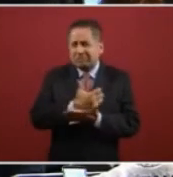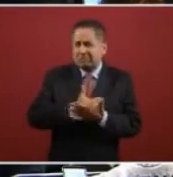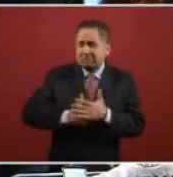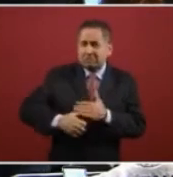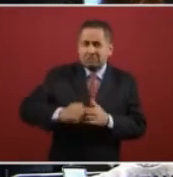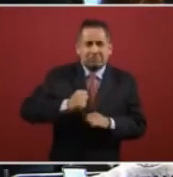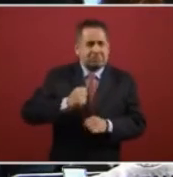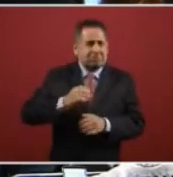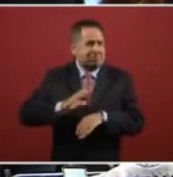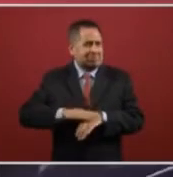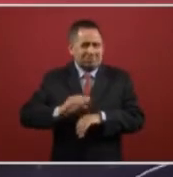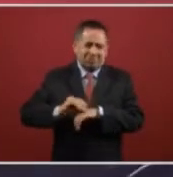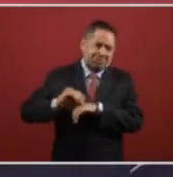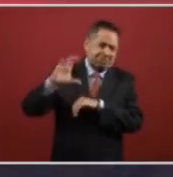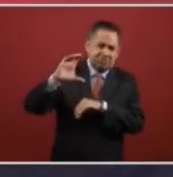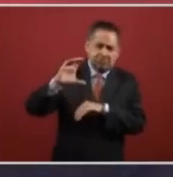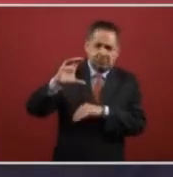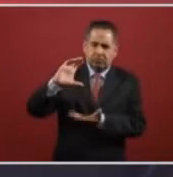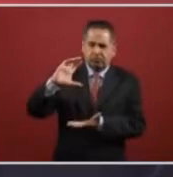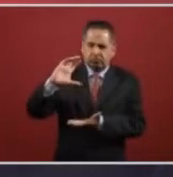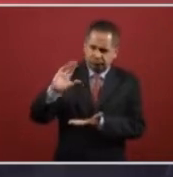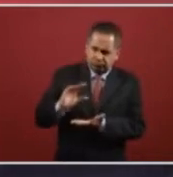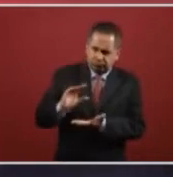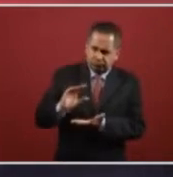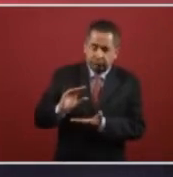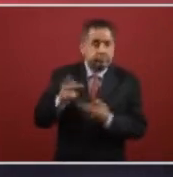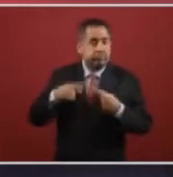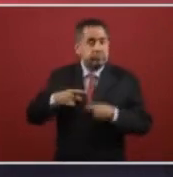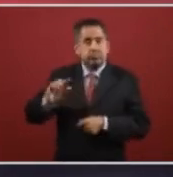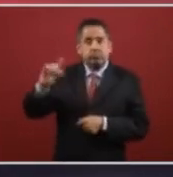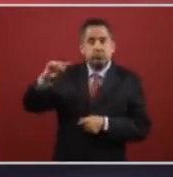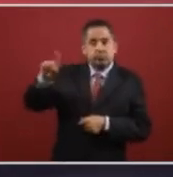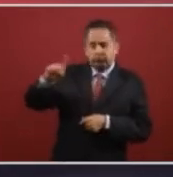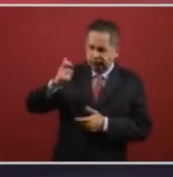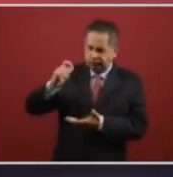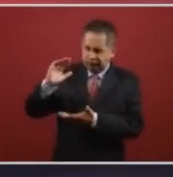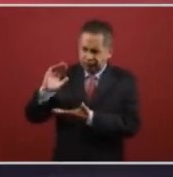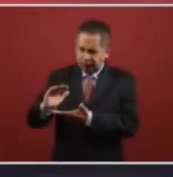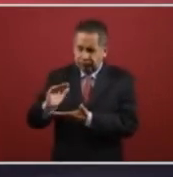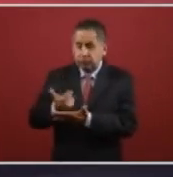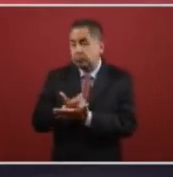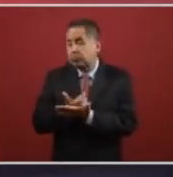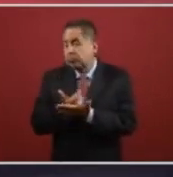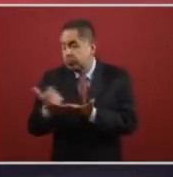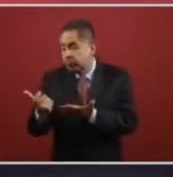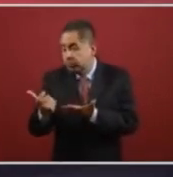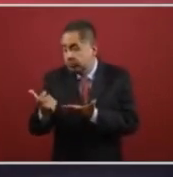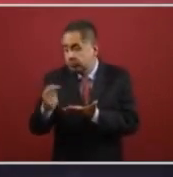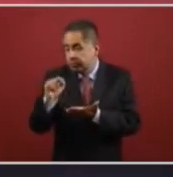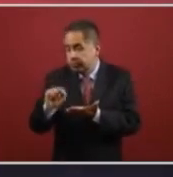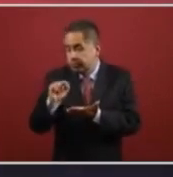elevated salaries of the high-functioning officials.